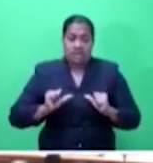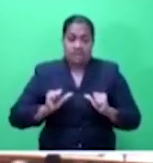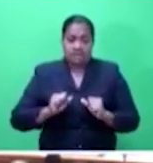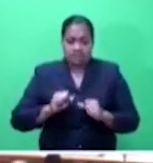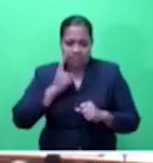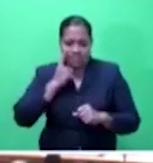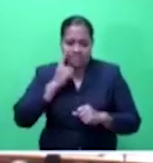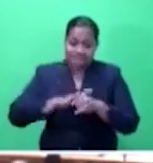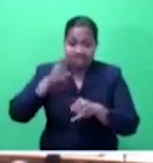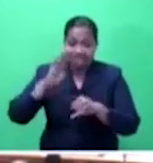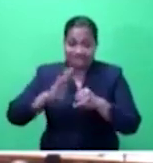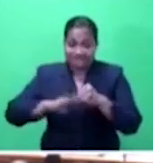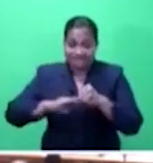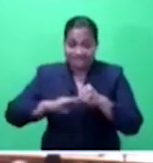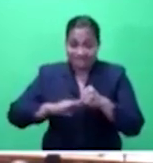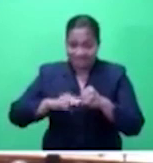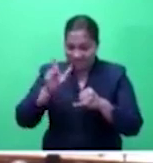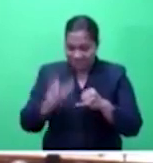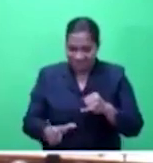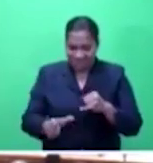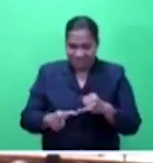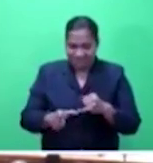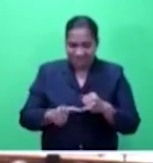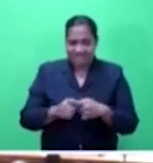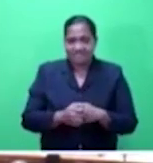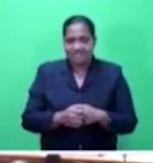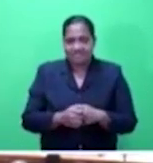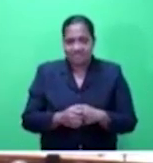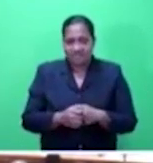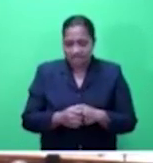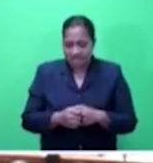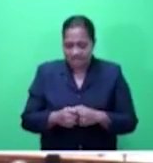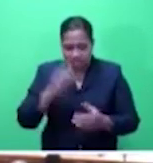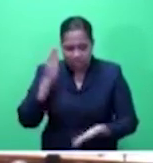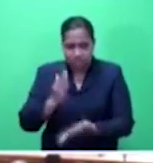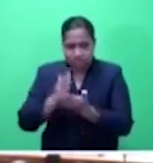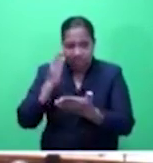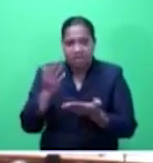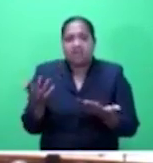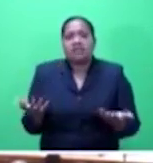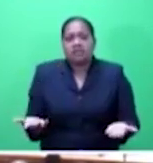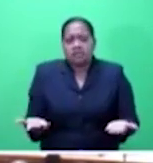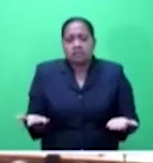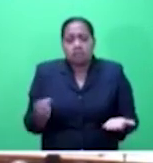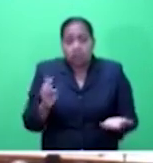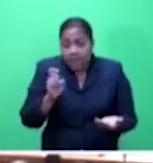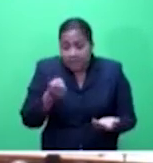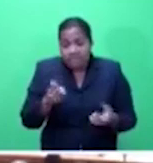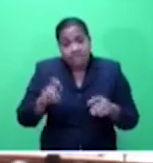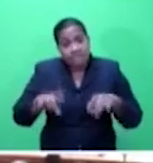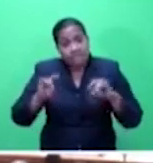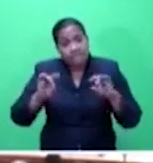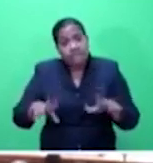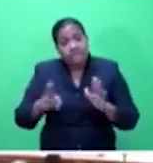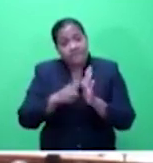sooner rather than later, we are still part of the global economy. What if Australia, New Zealand, or the United